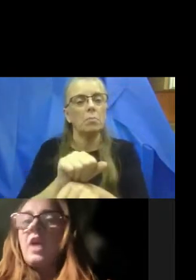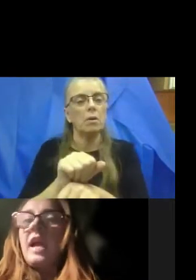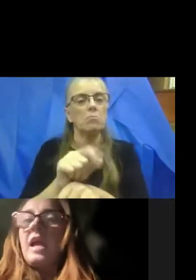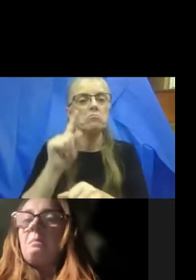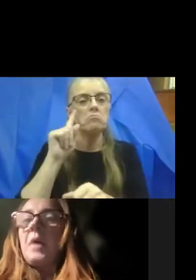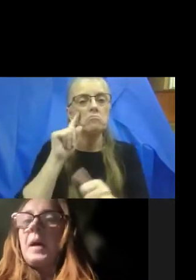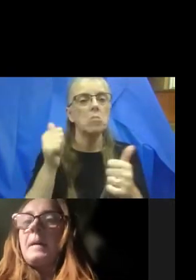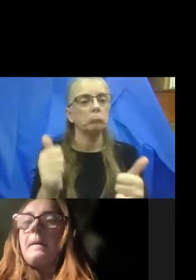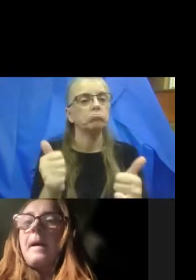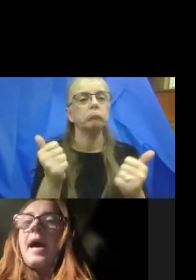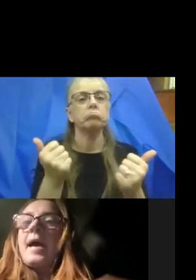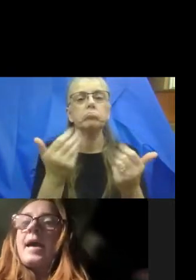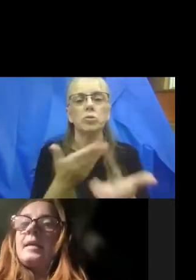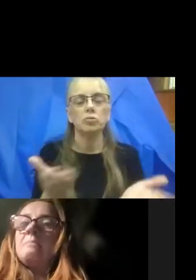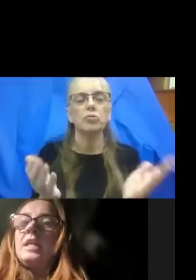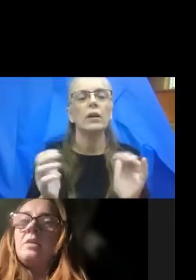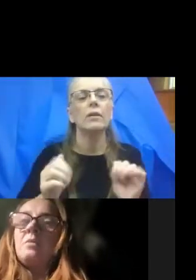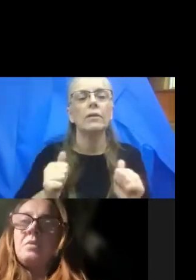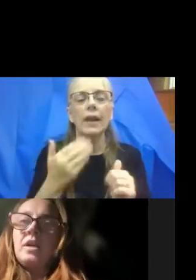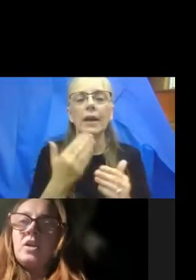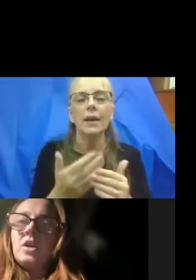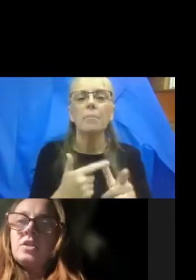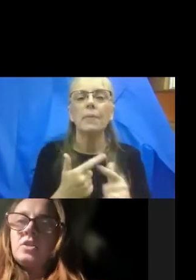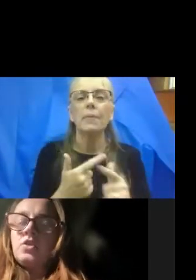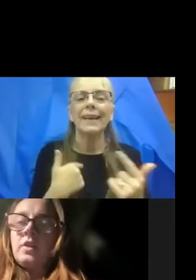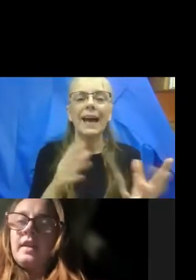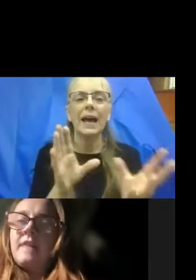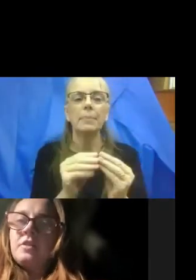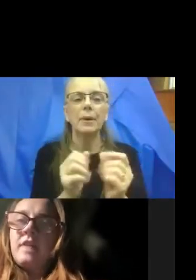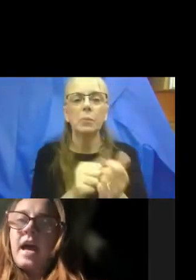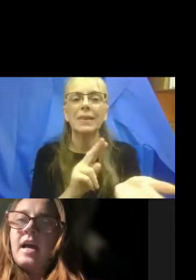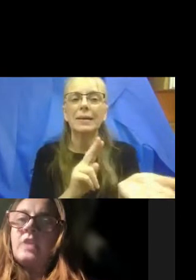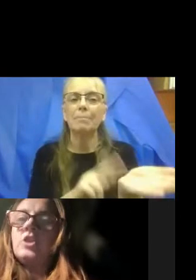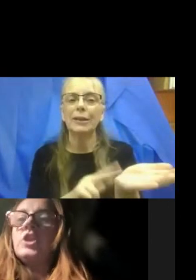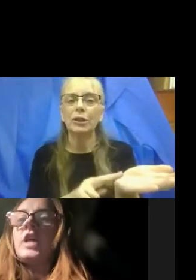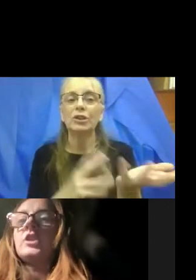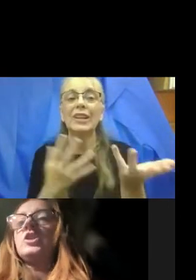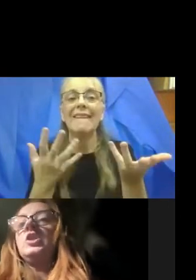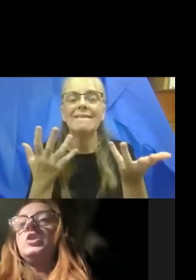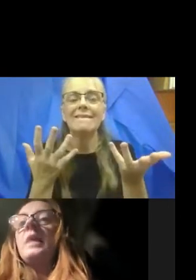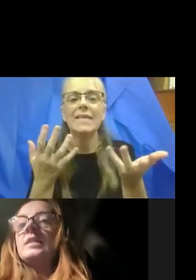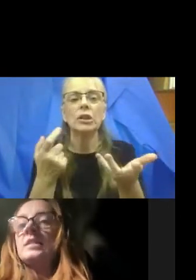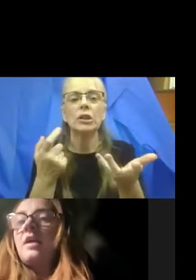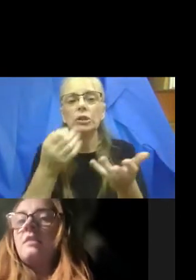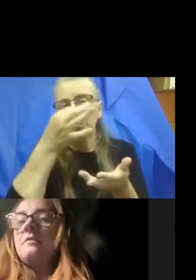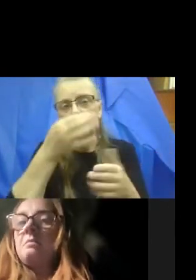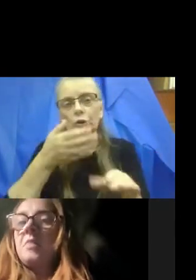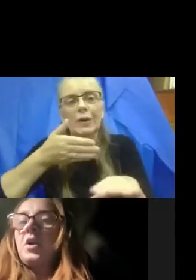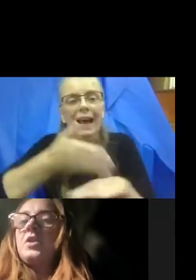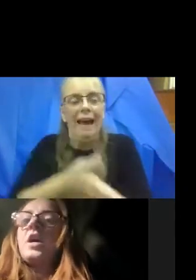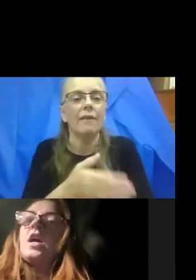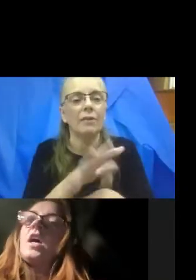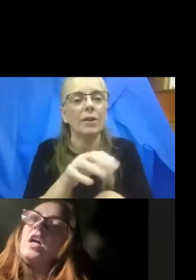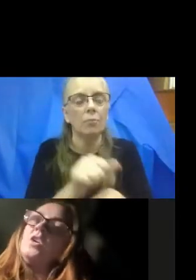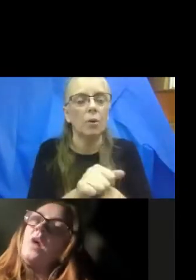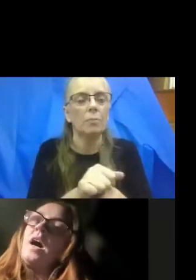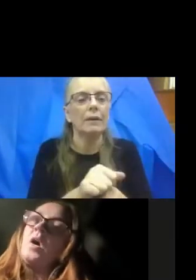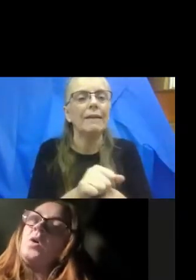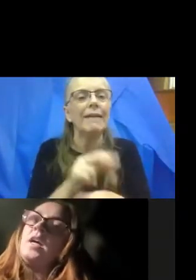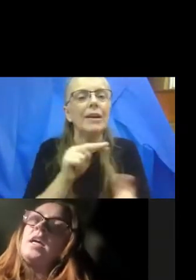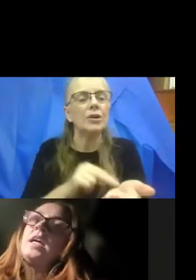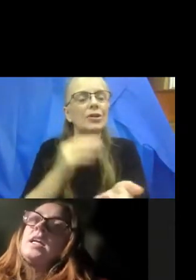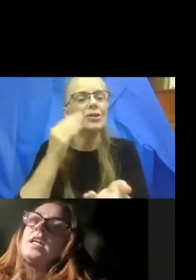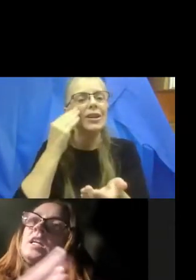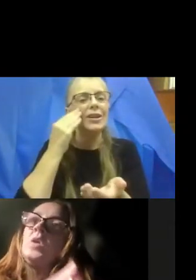doing great. But I had a meeting with my nurse shortly after that, and she actually knew my son from birth and knew